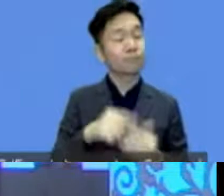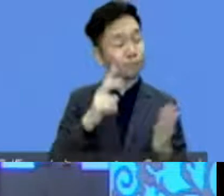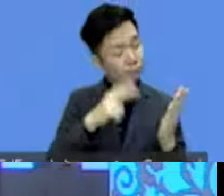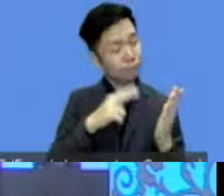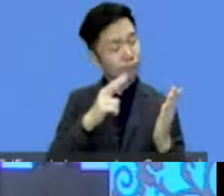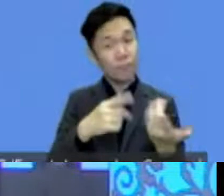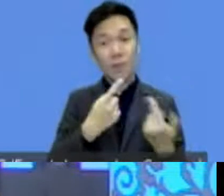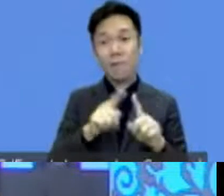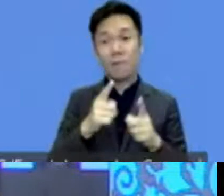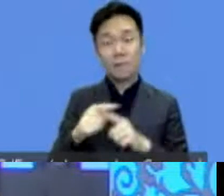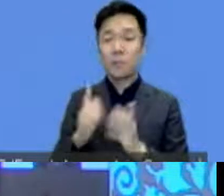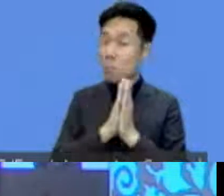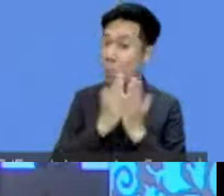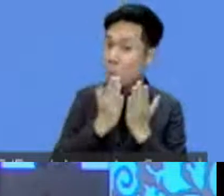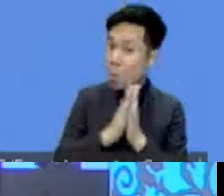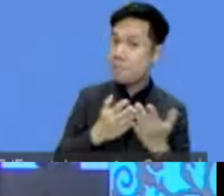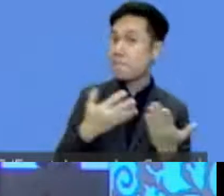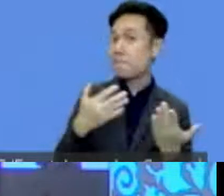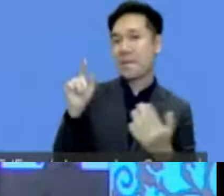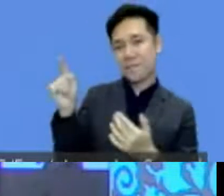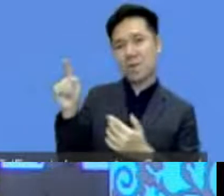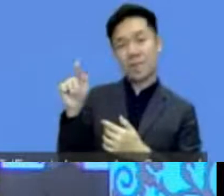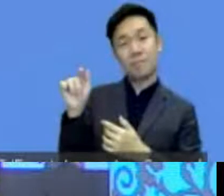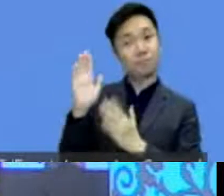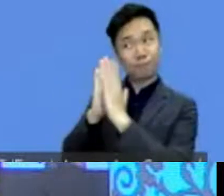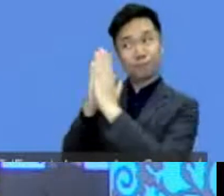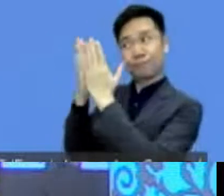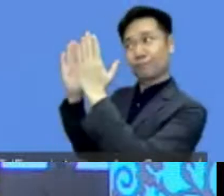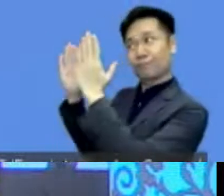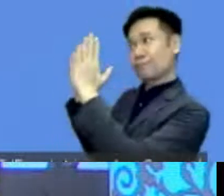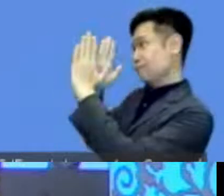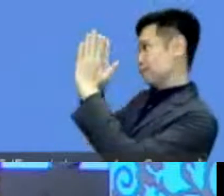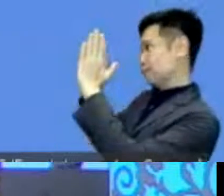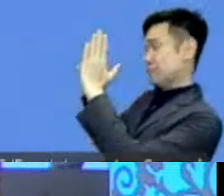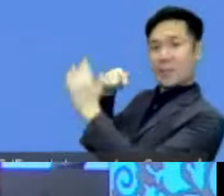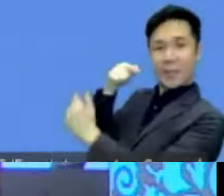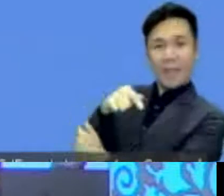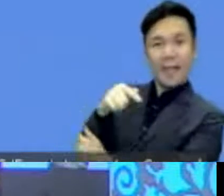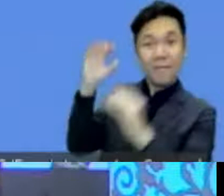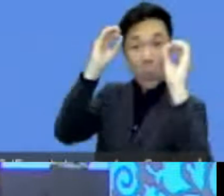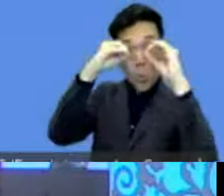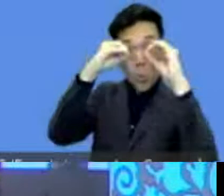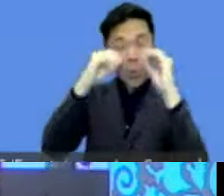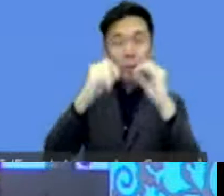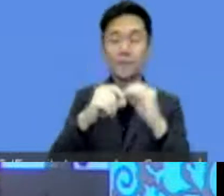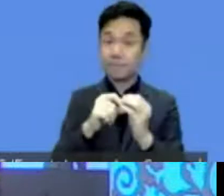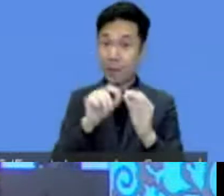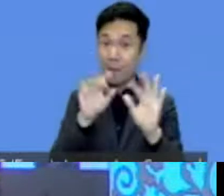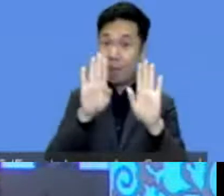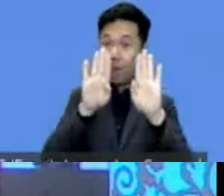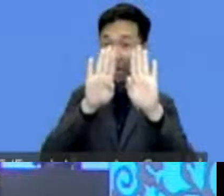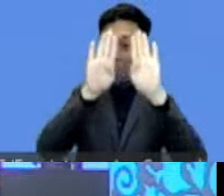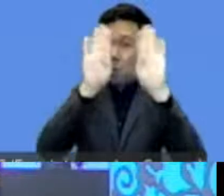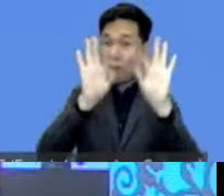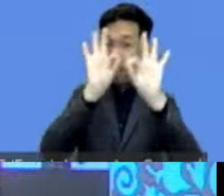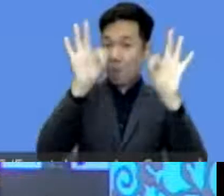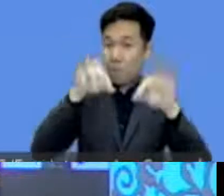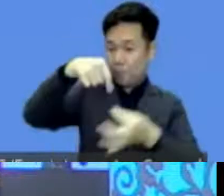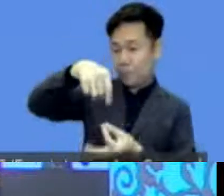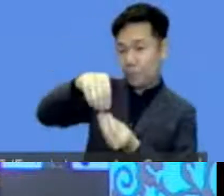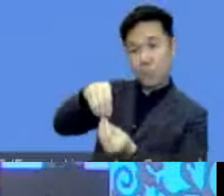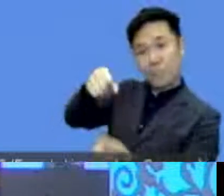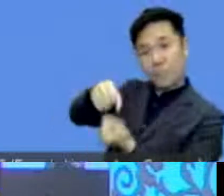print books from the library by completing a Google Library request form or by placing